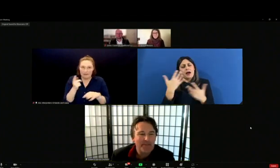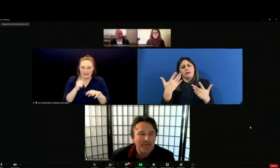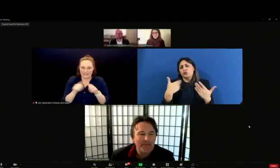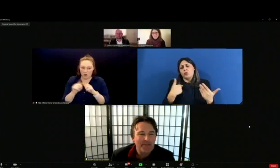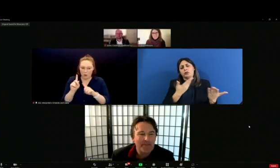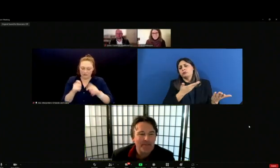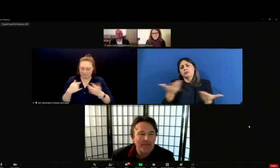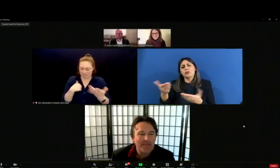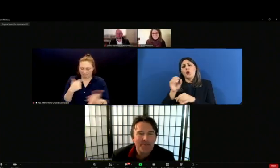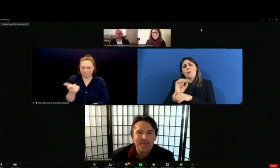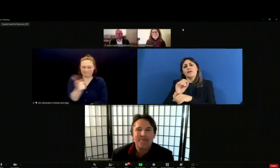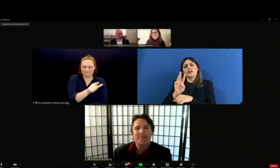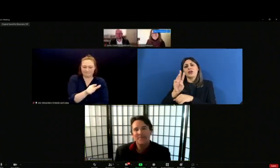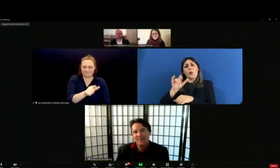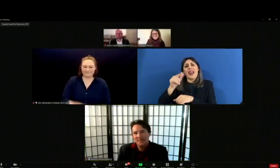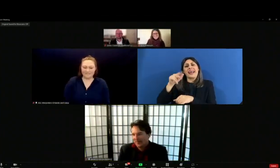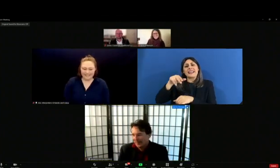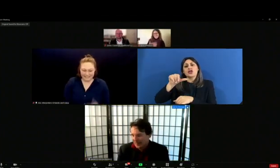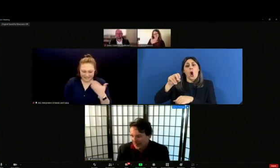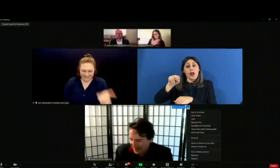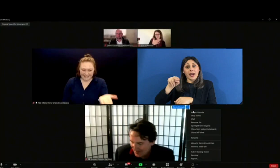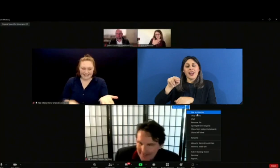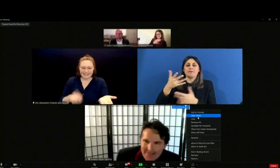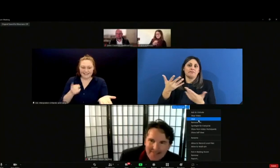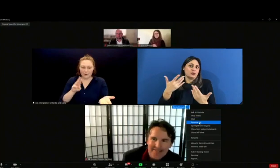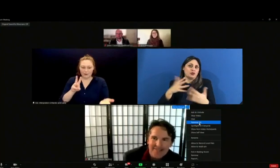very much. Professor Wilkinson, the floor is yours.